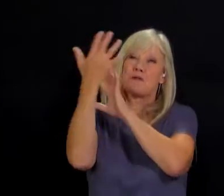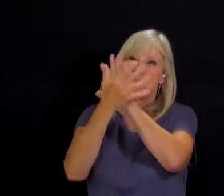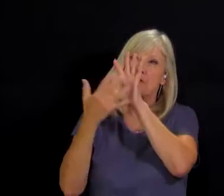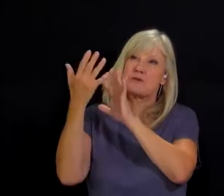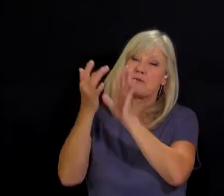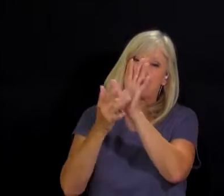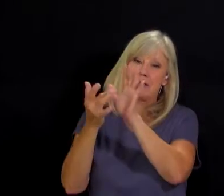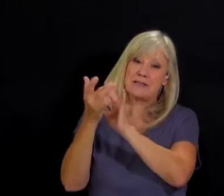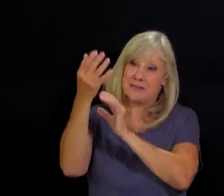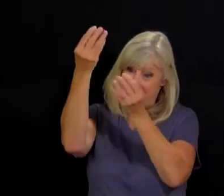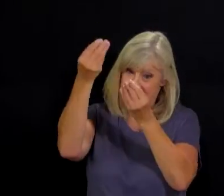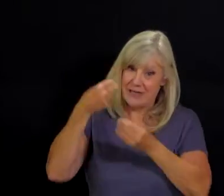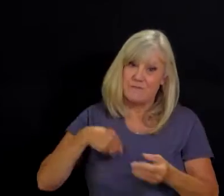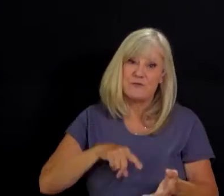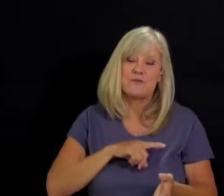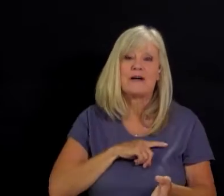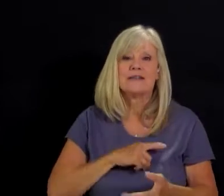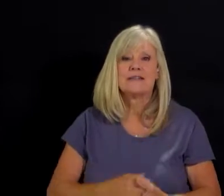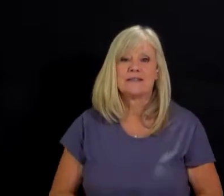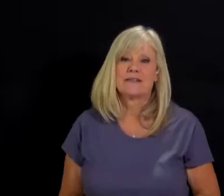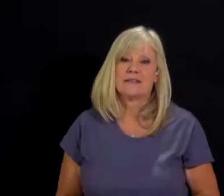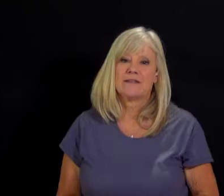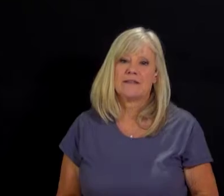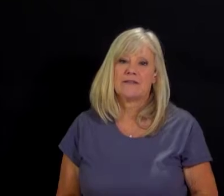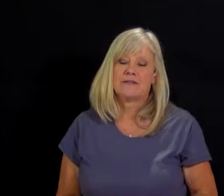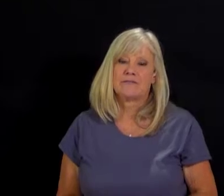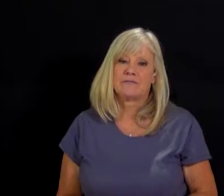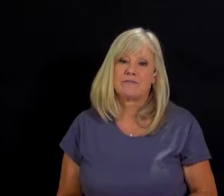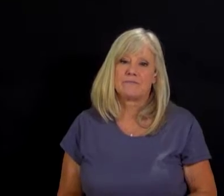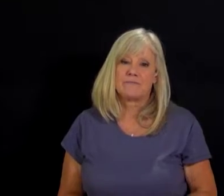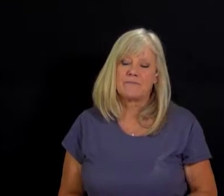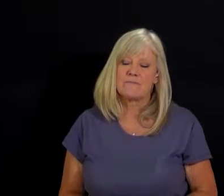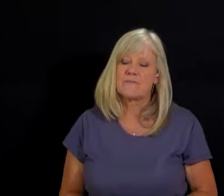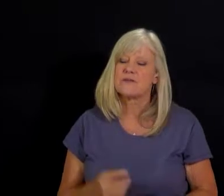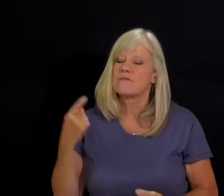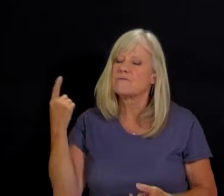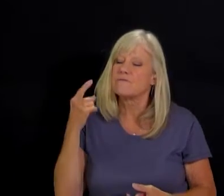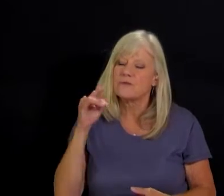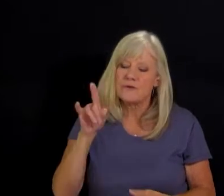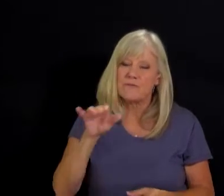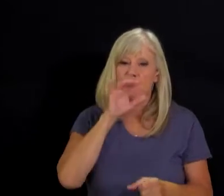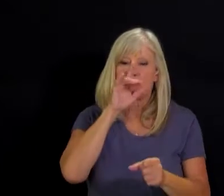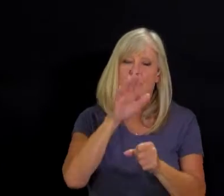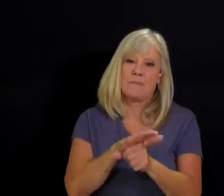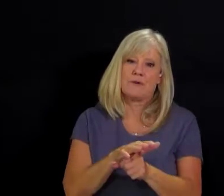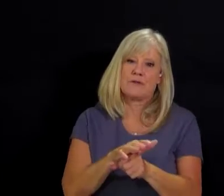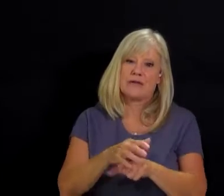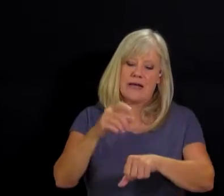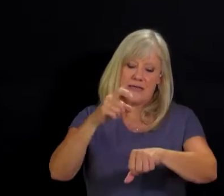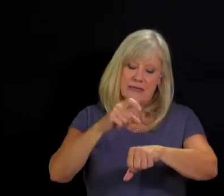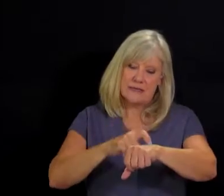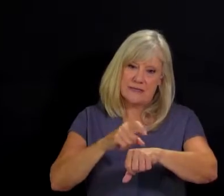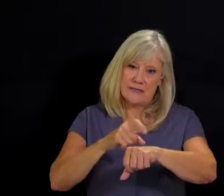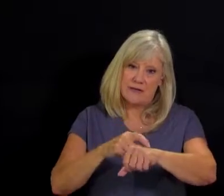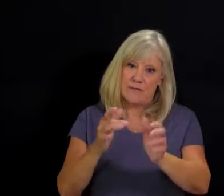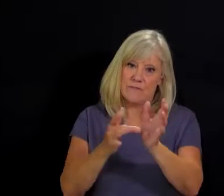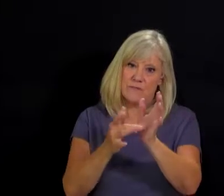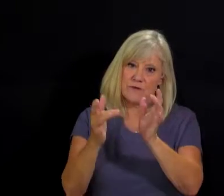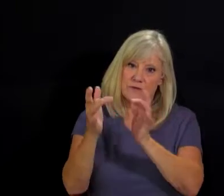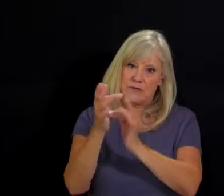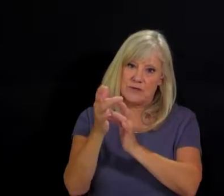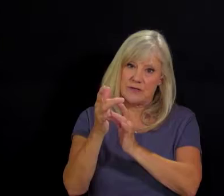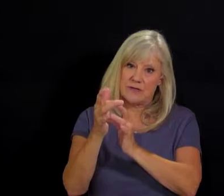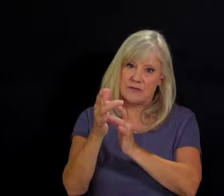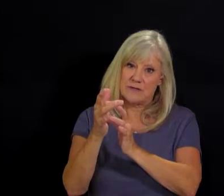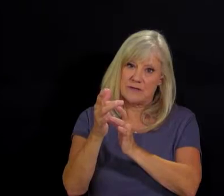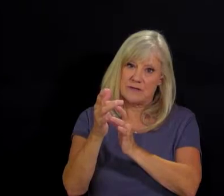left us as an eternal covenant. For when the hour had come for him to be glorified by